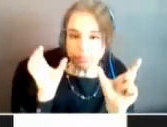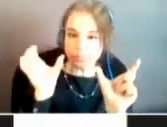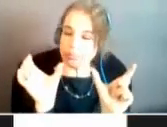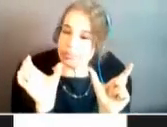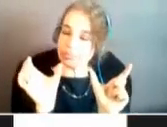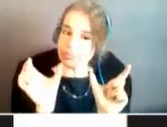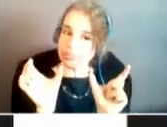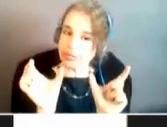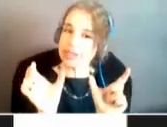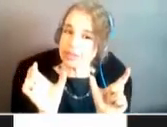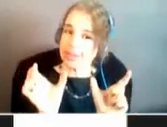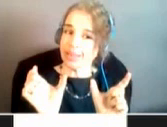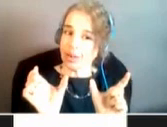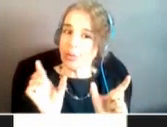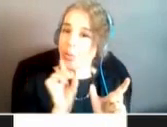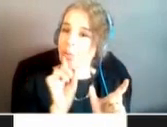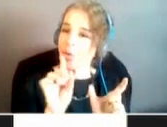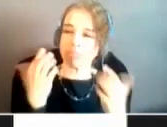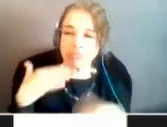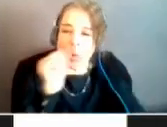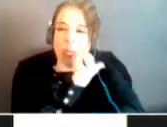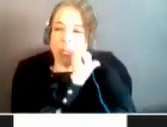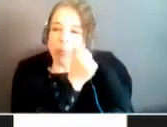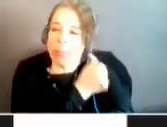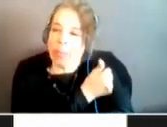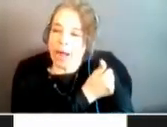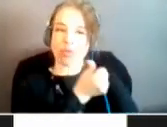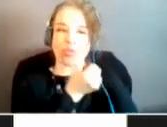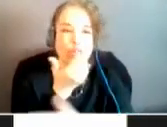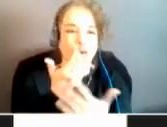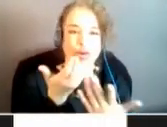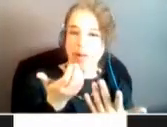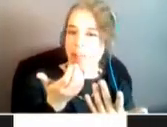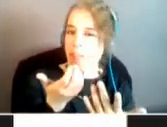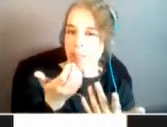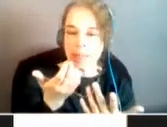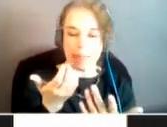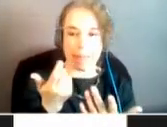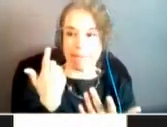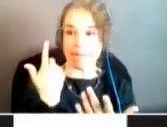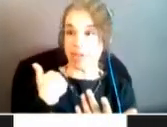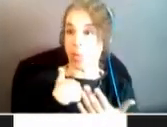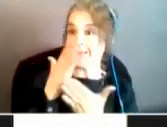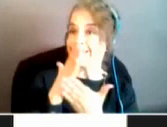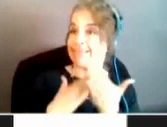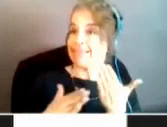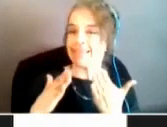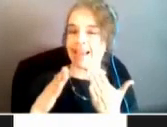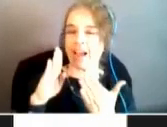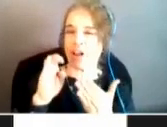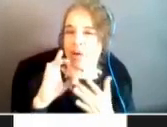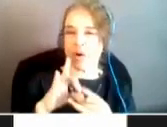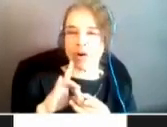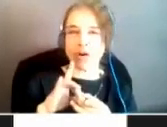that's really powerful, you know, that if we have someone who can be like